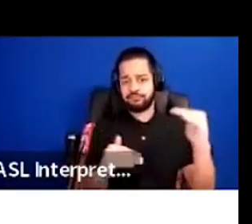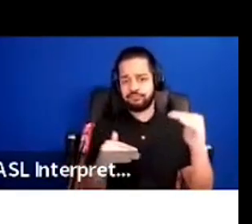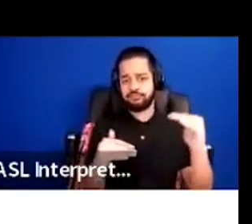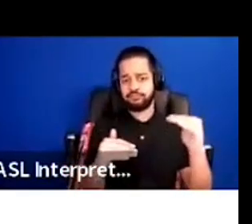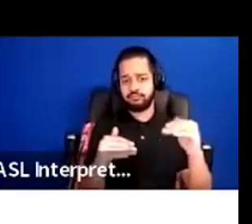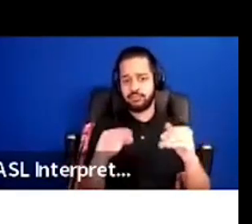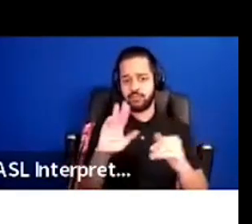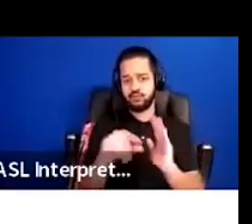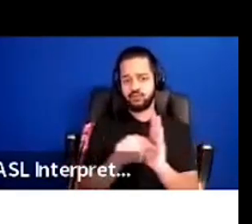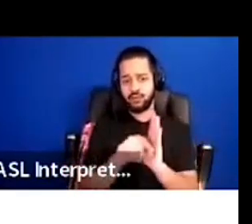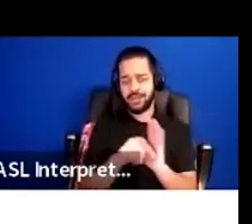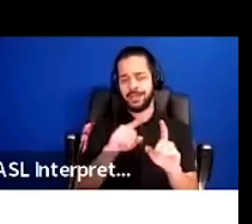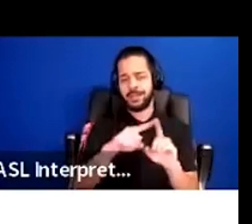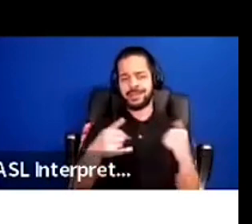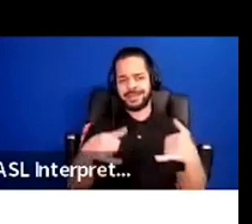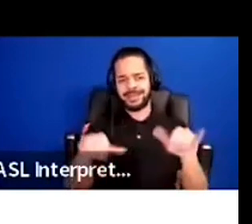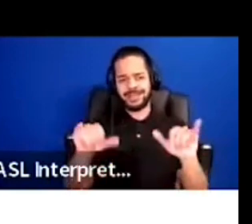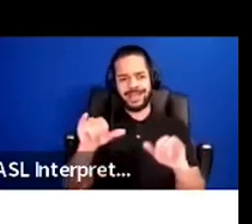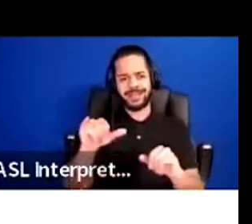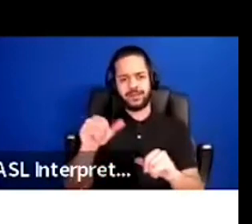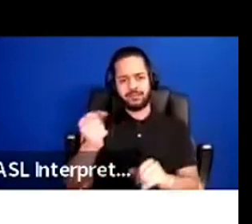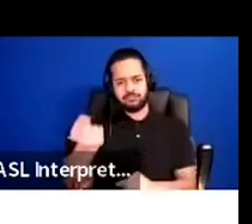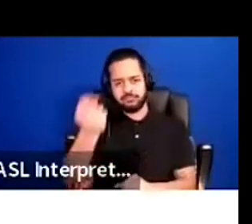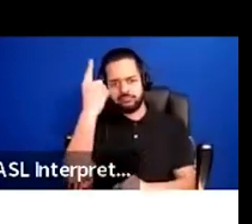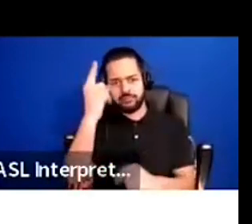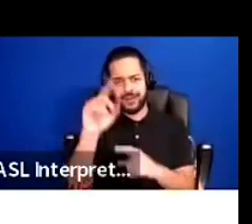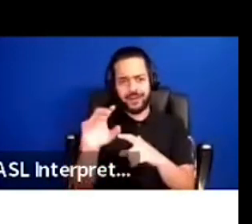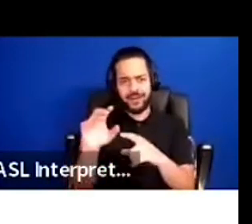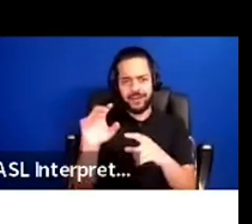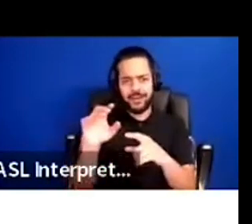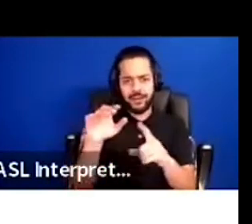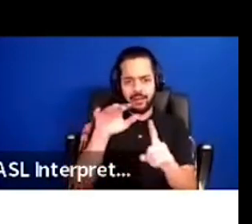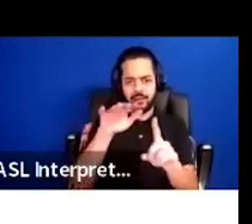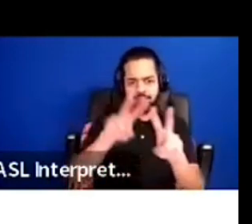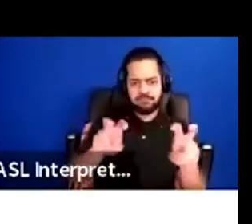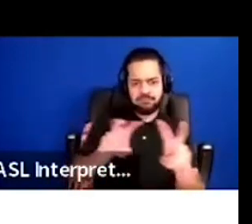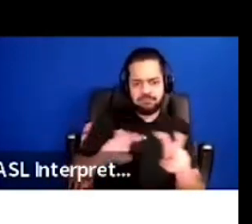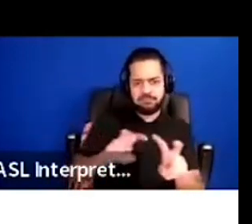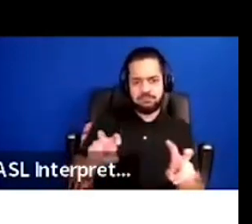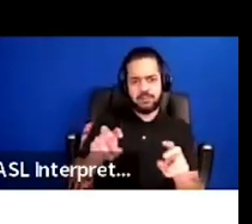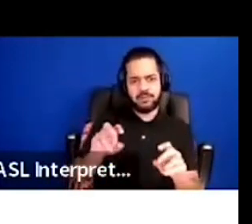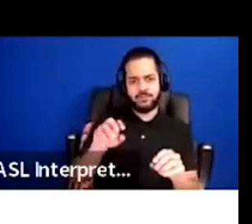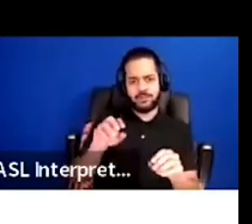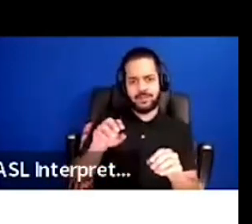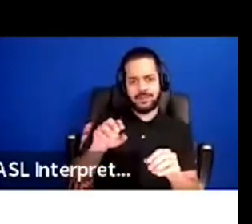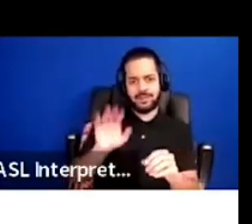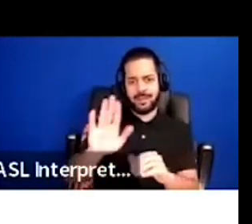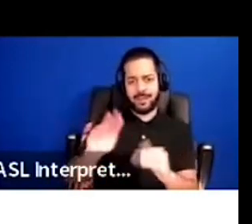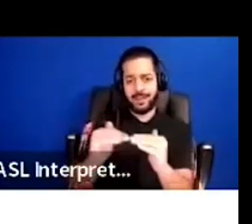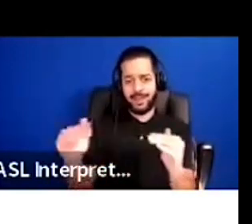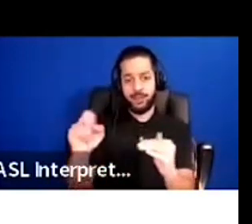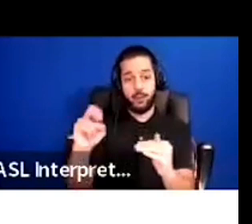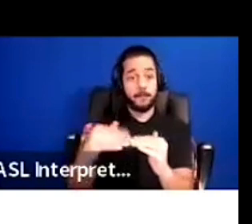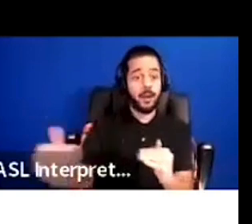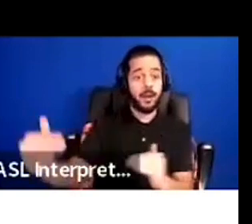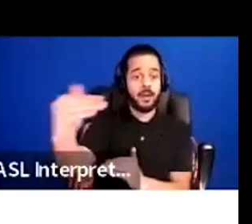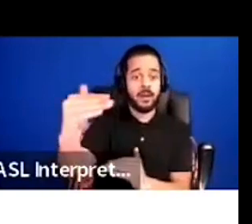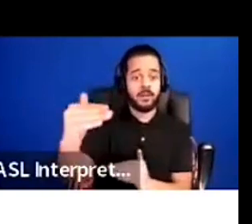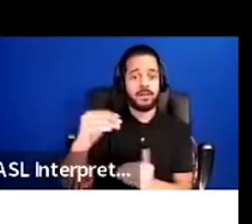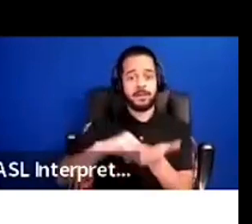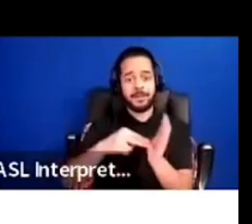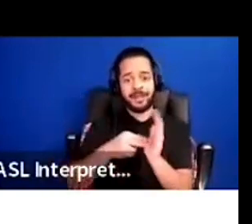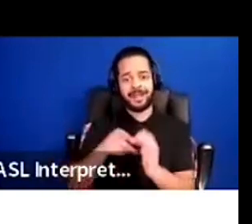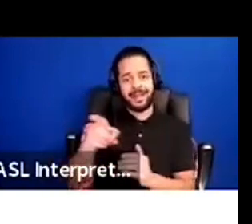can think and understand at grade level or above. So they have to be able to have access to on grade